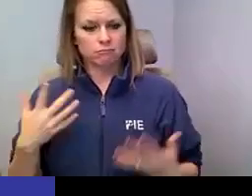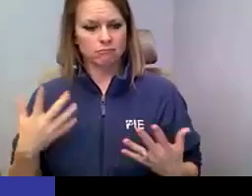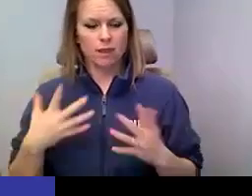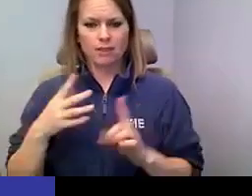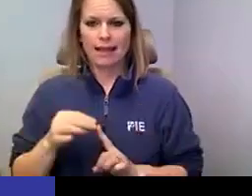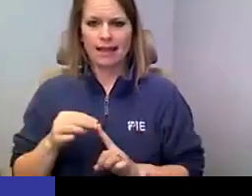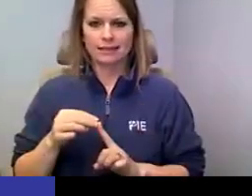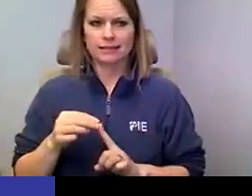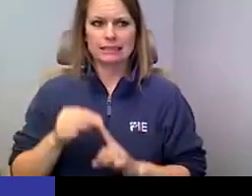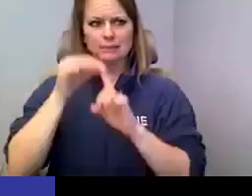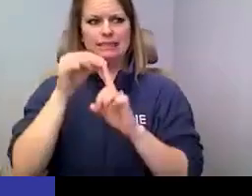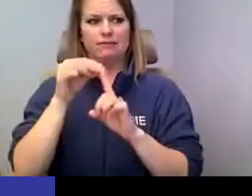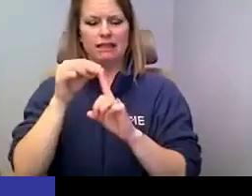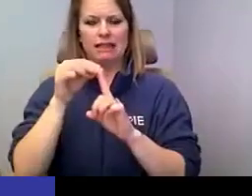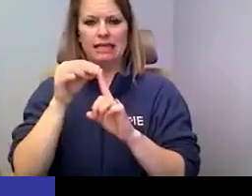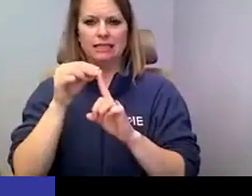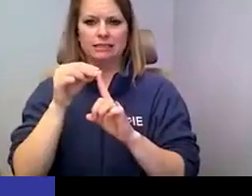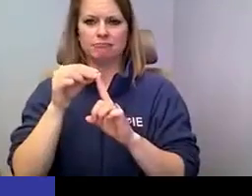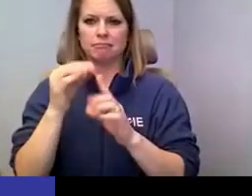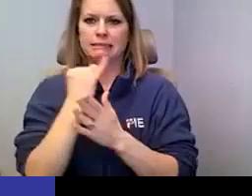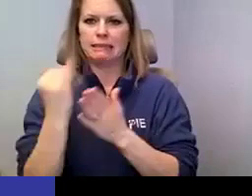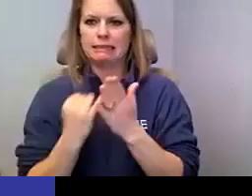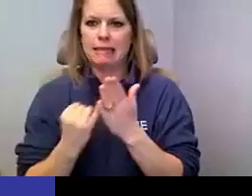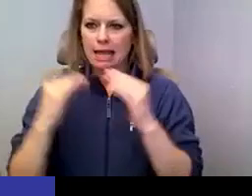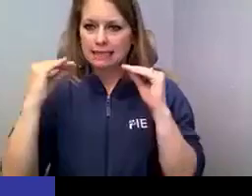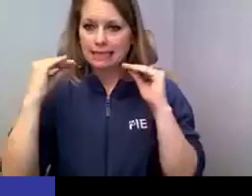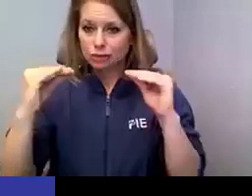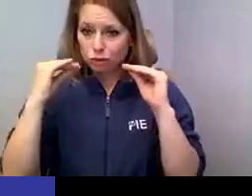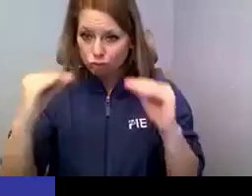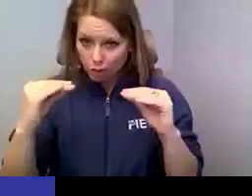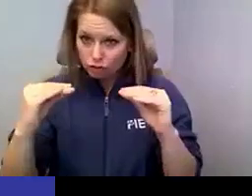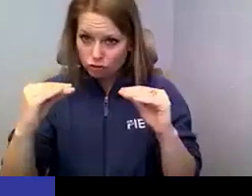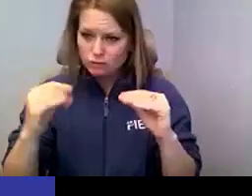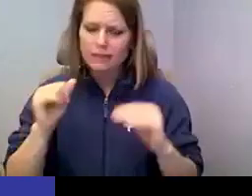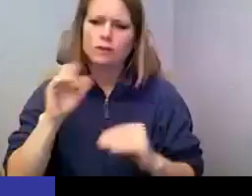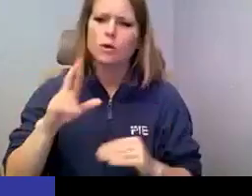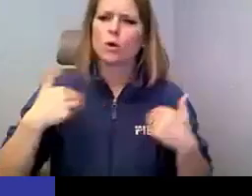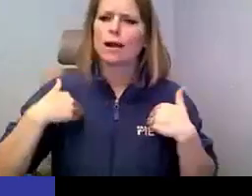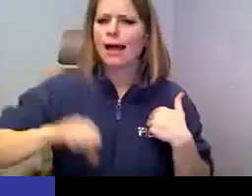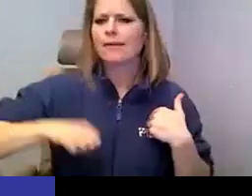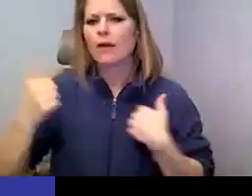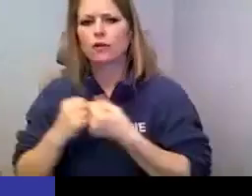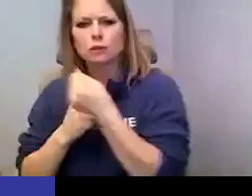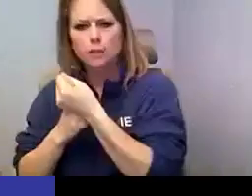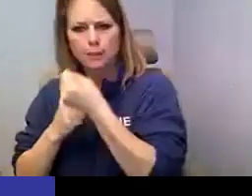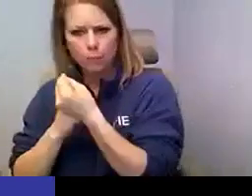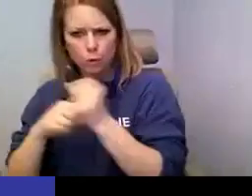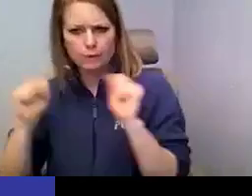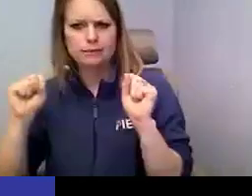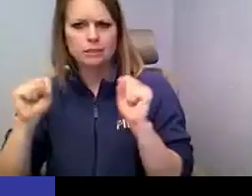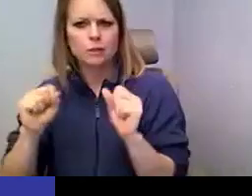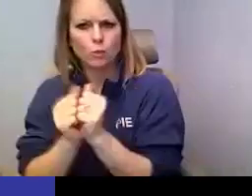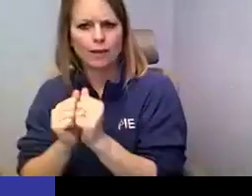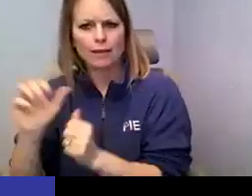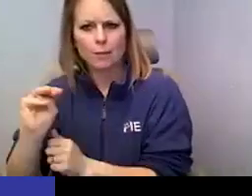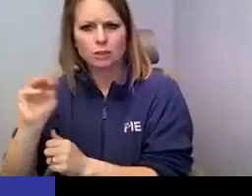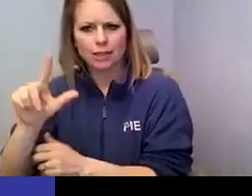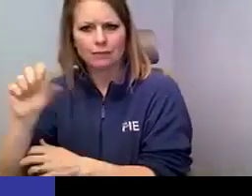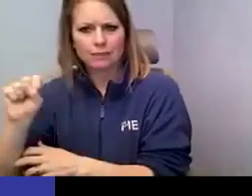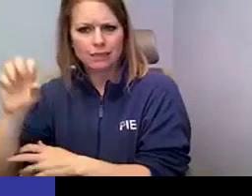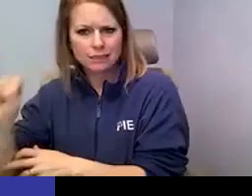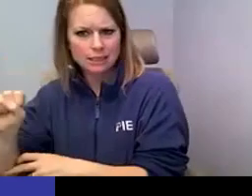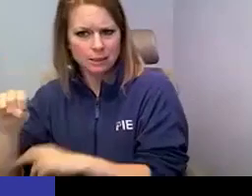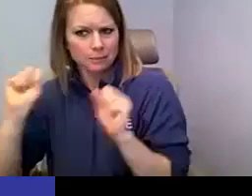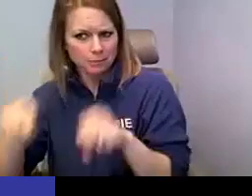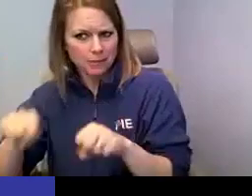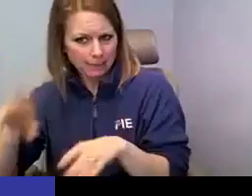the answer to that, or are there other mental health supports and services through your multi-level system of support really what that child needs. And